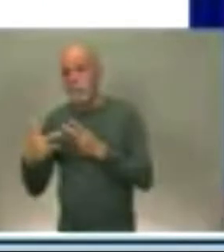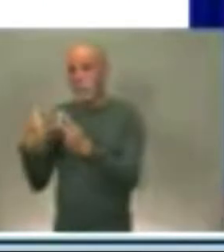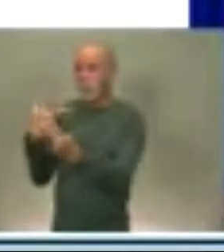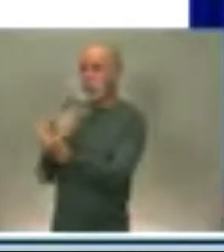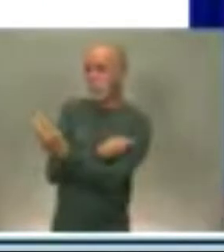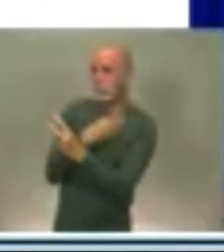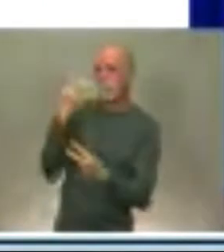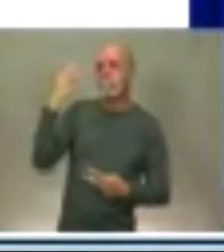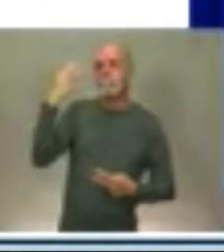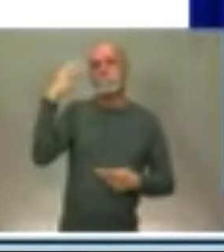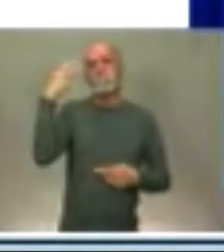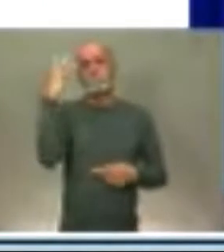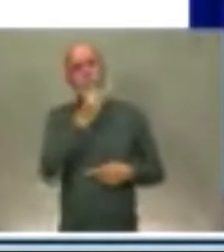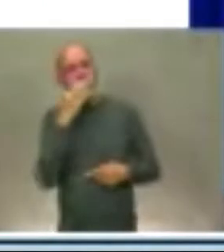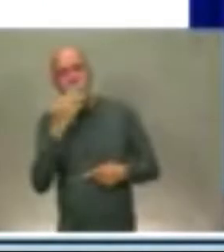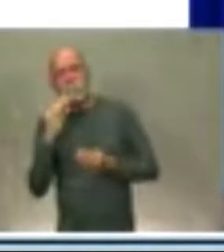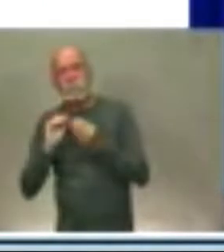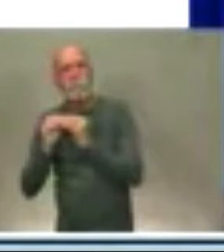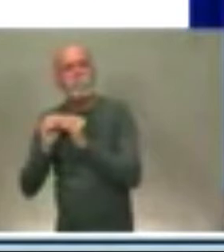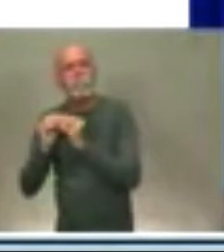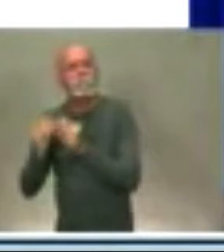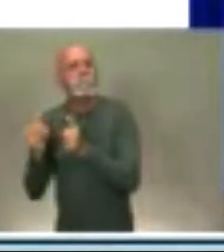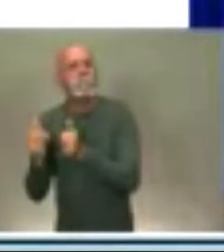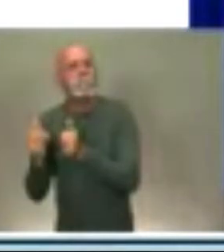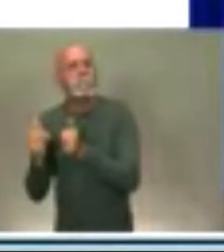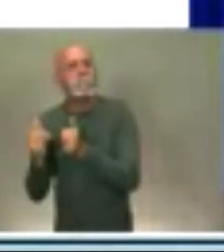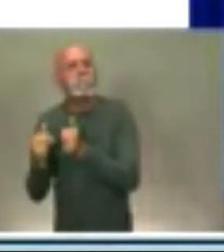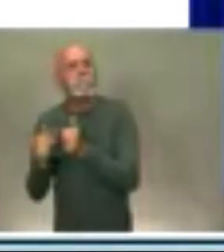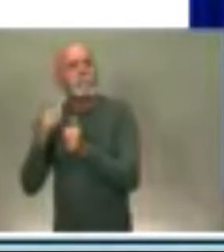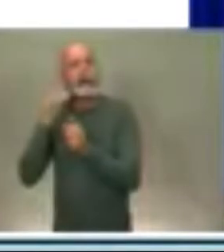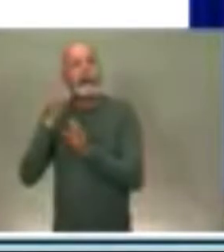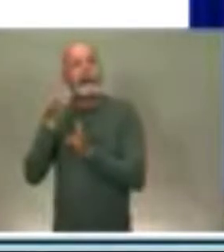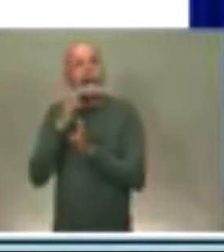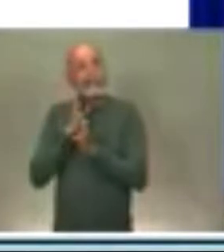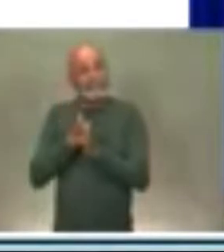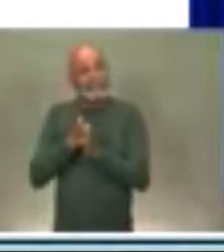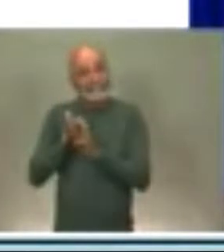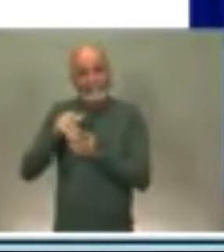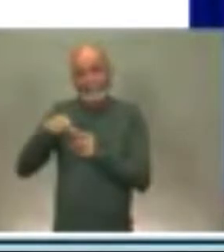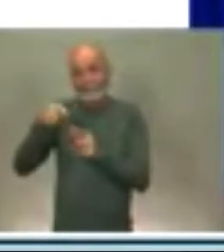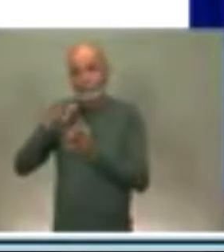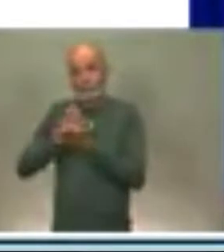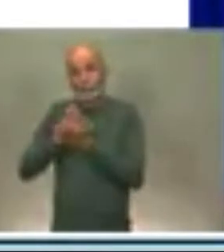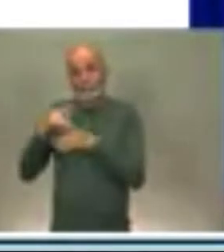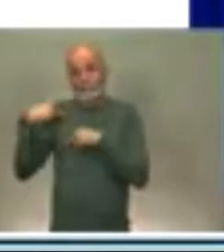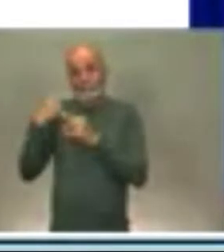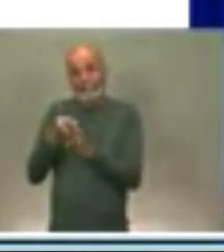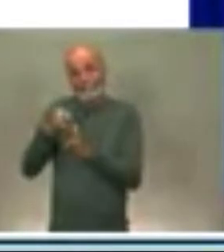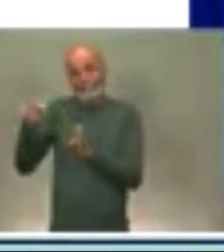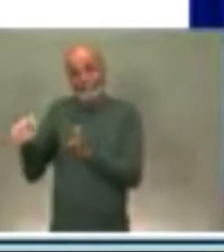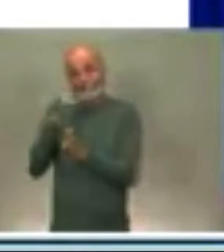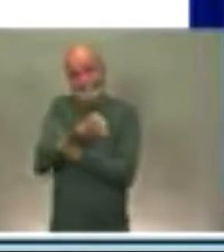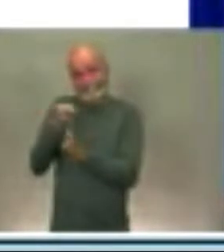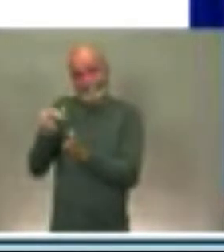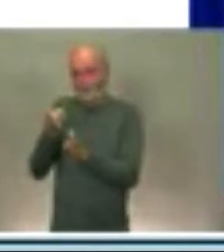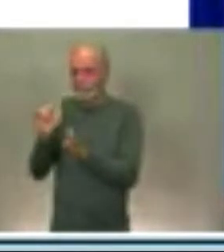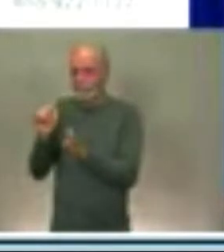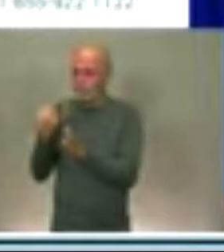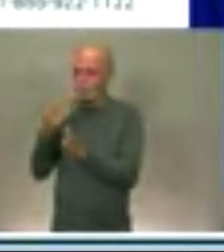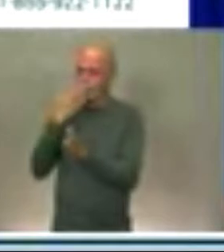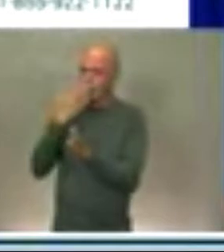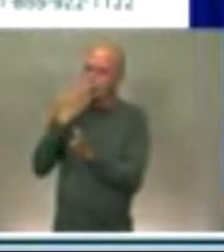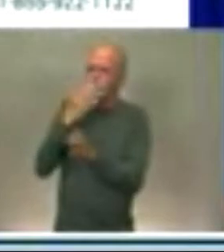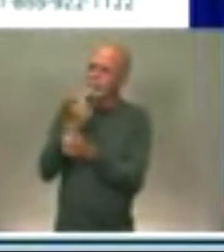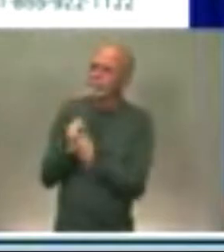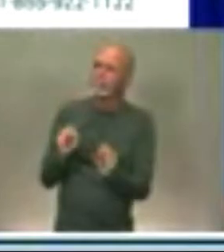province, and our history, schools have been safe in this province through the whole pandemic. So I think when you factor in those things,